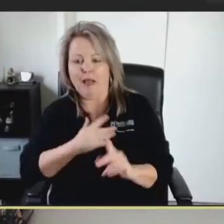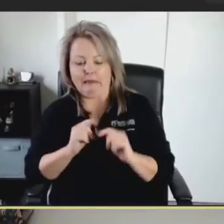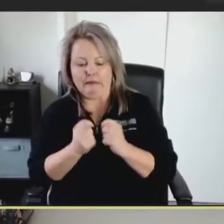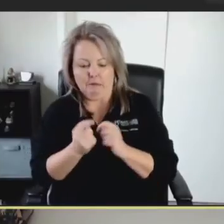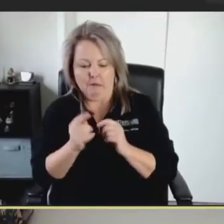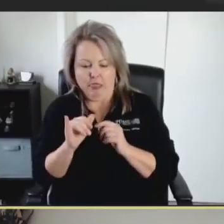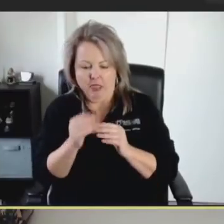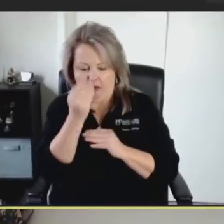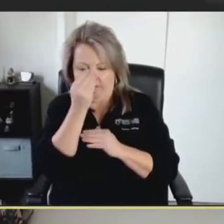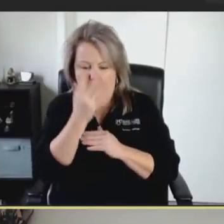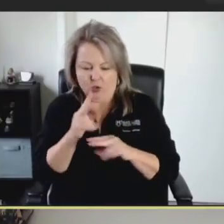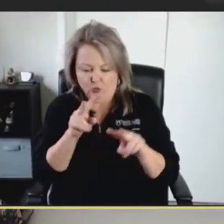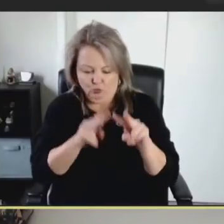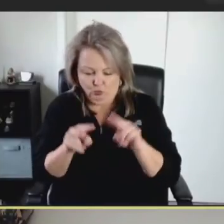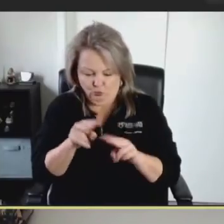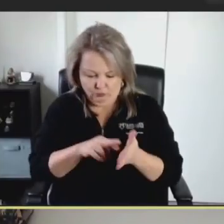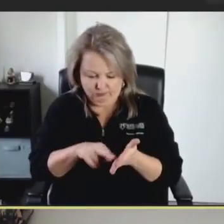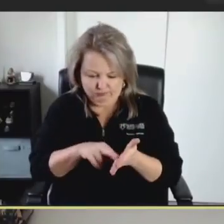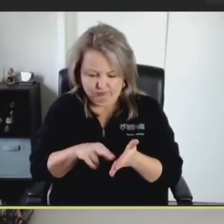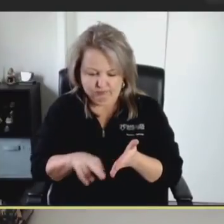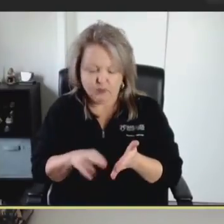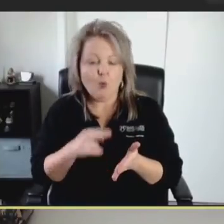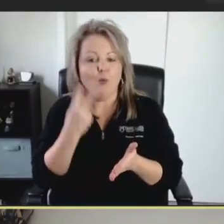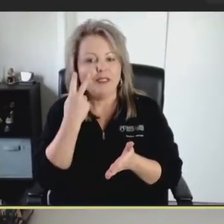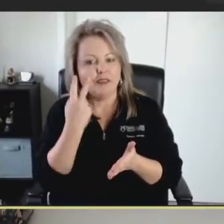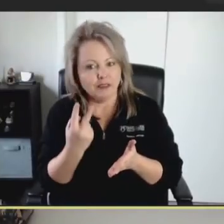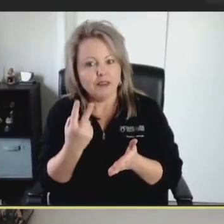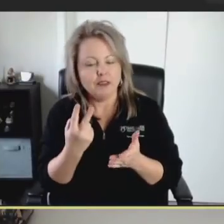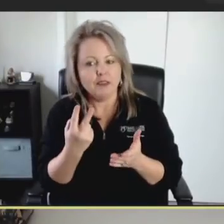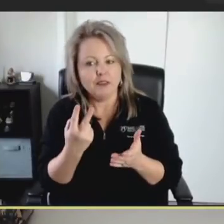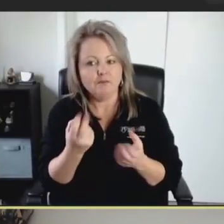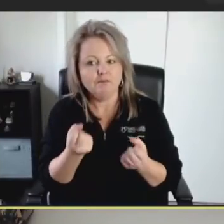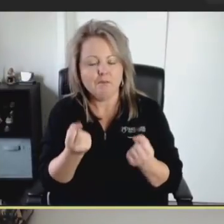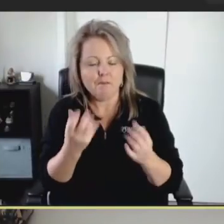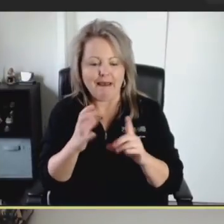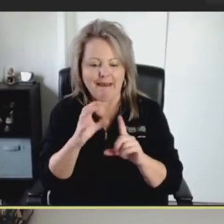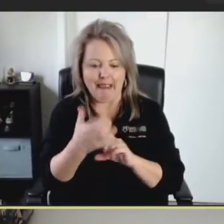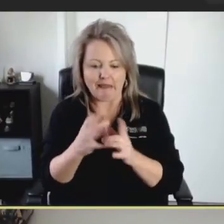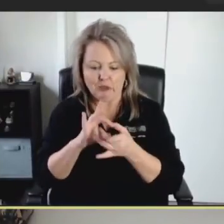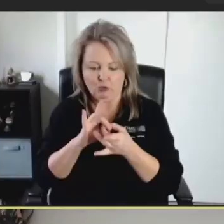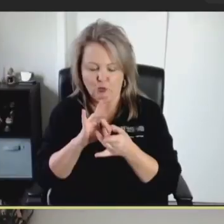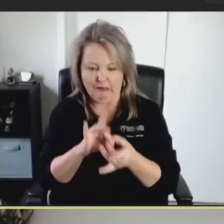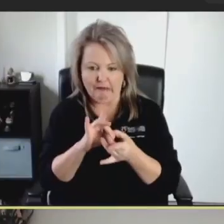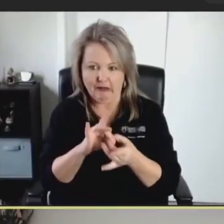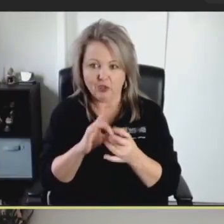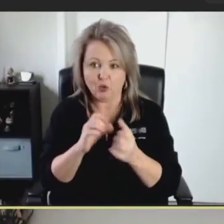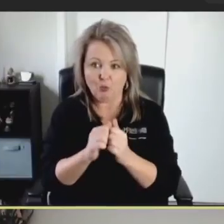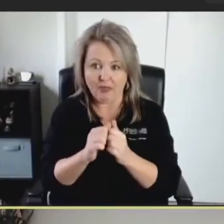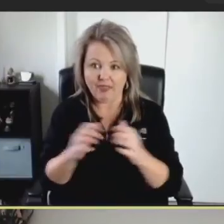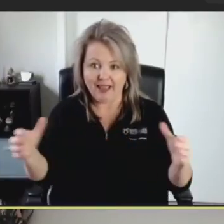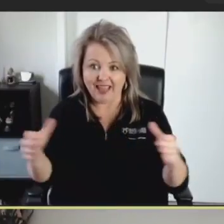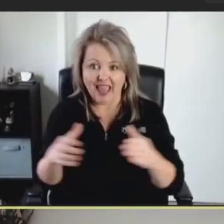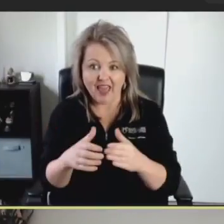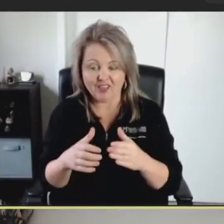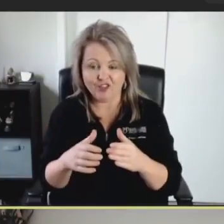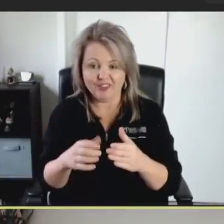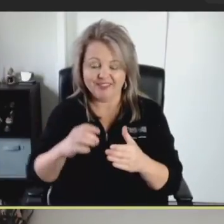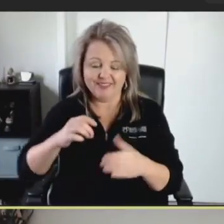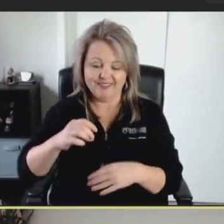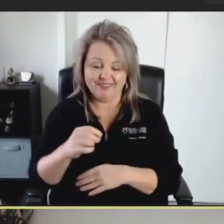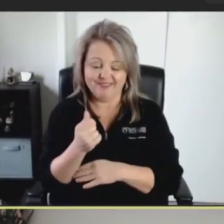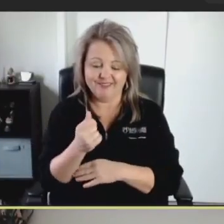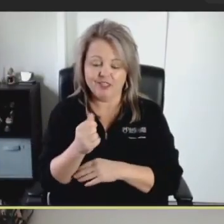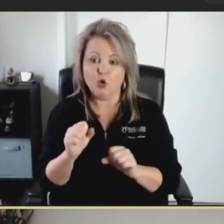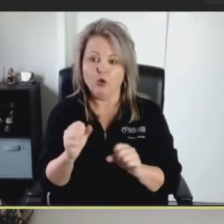and we certainly do see a number of cases that were connected to gatherings. It's unfortunate. It always could be